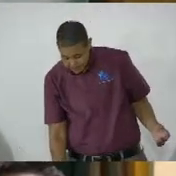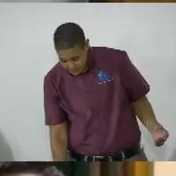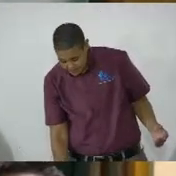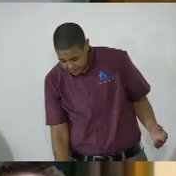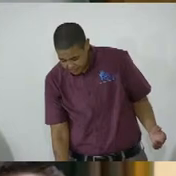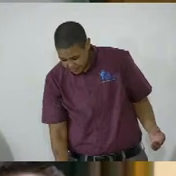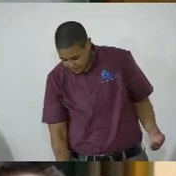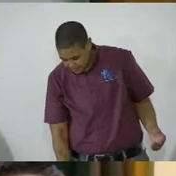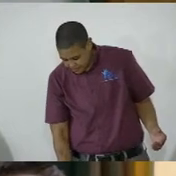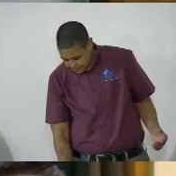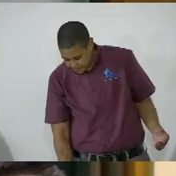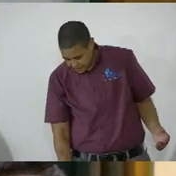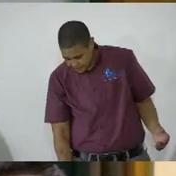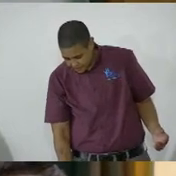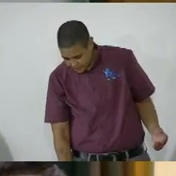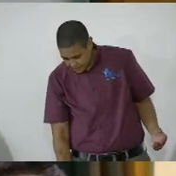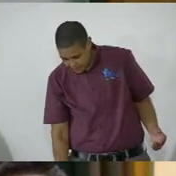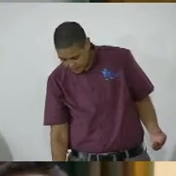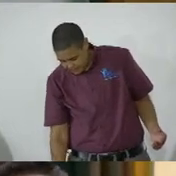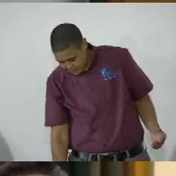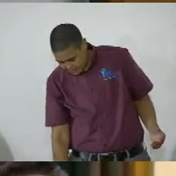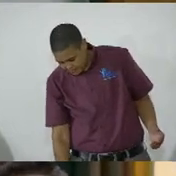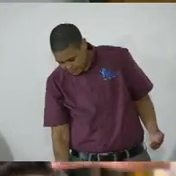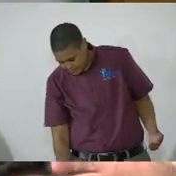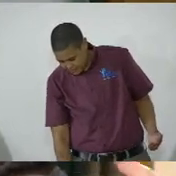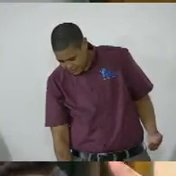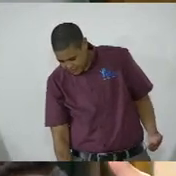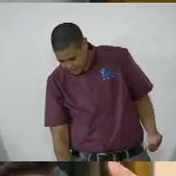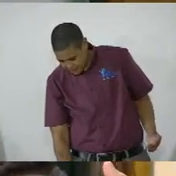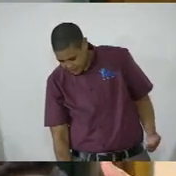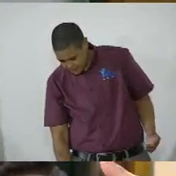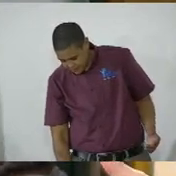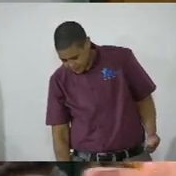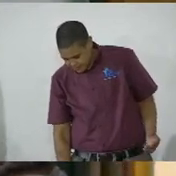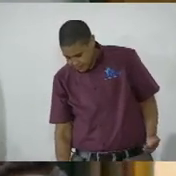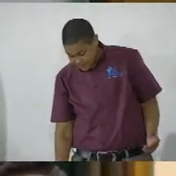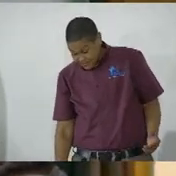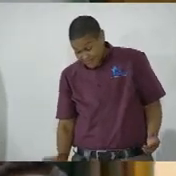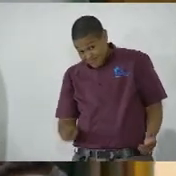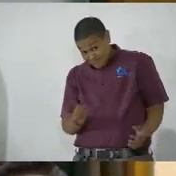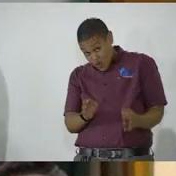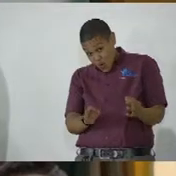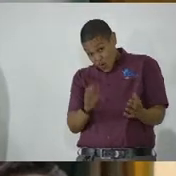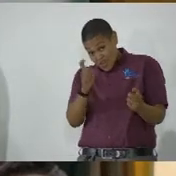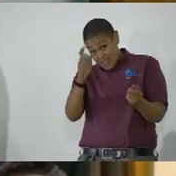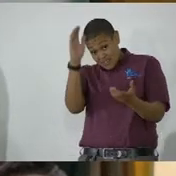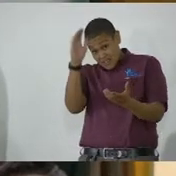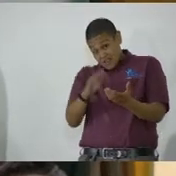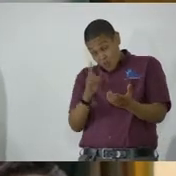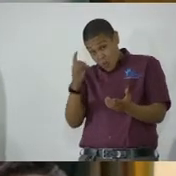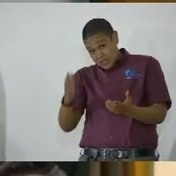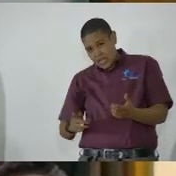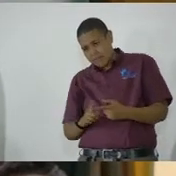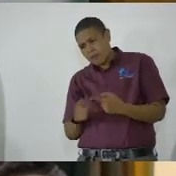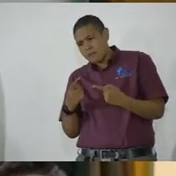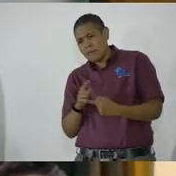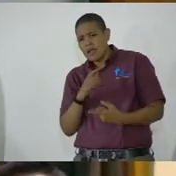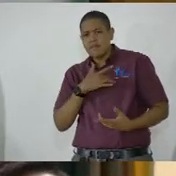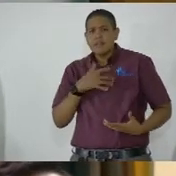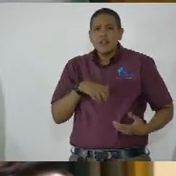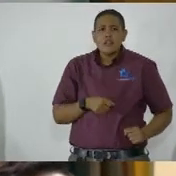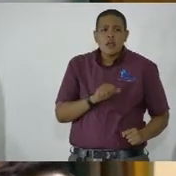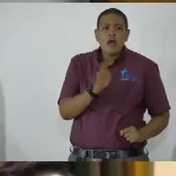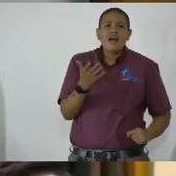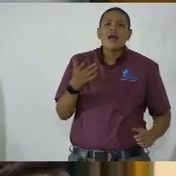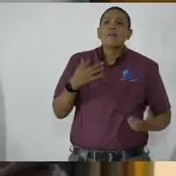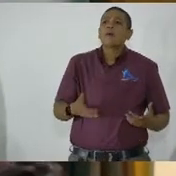Trial brings relief to one side, but pain and hurt to the other. And the loser frequently feels there's no